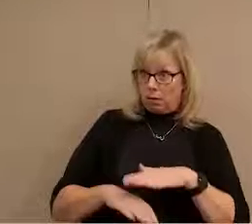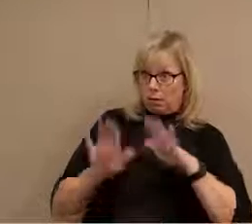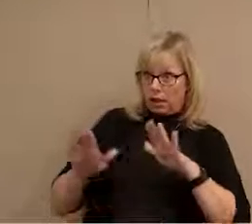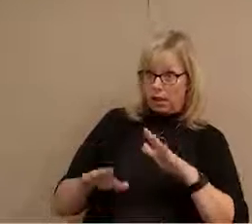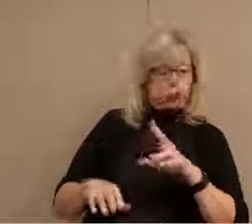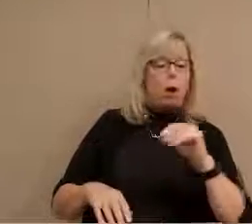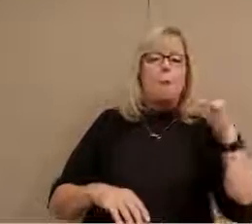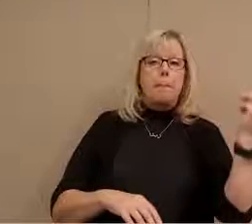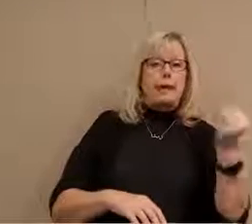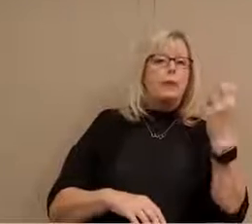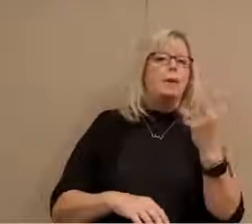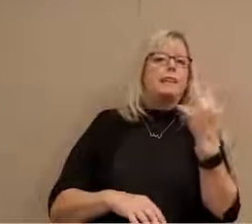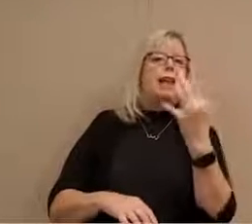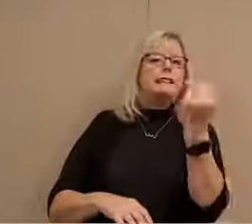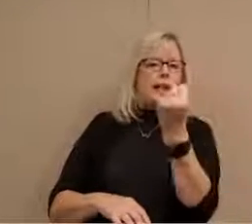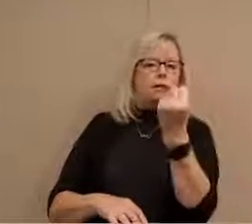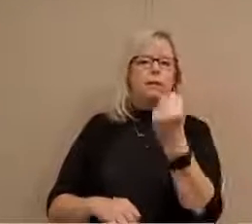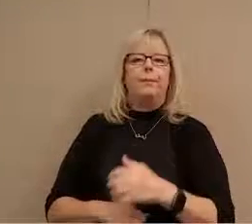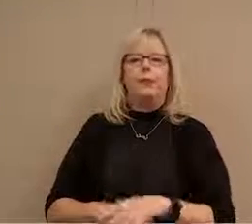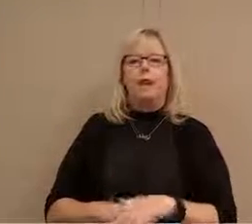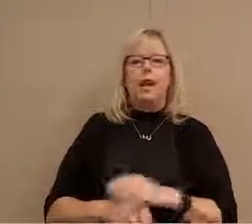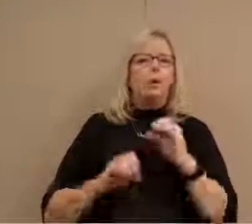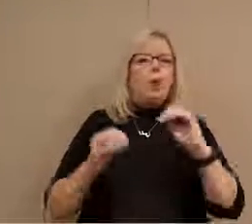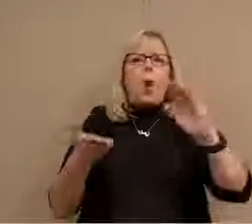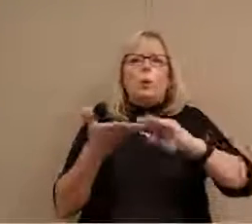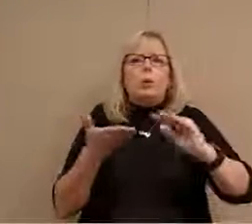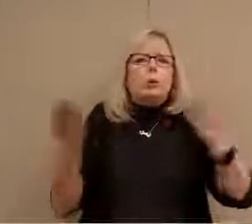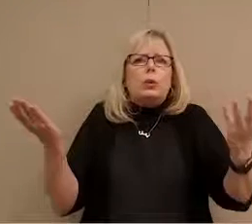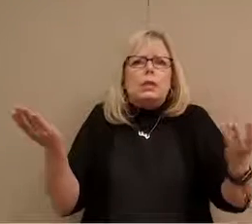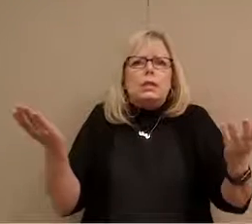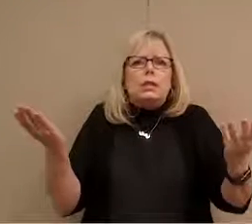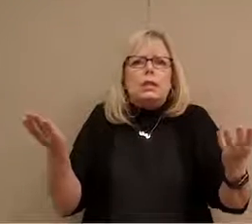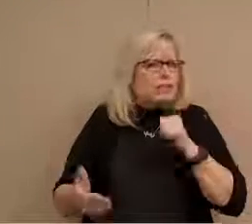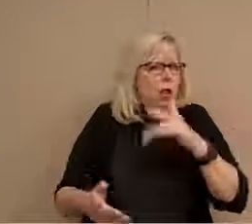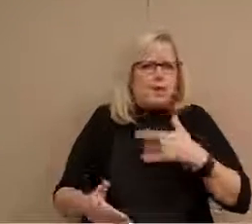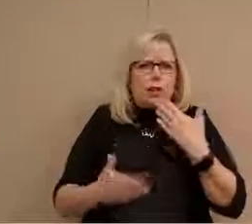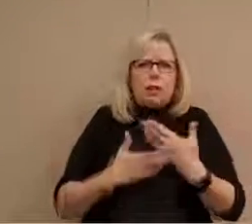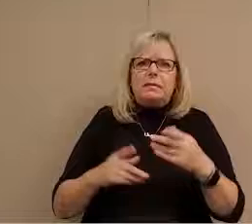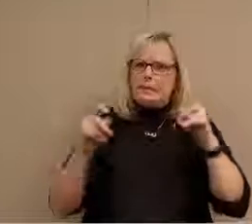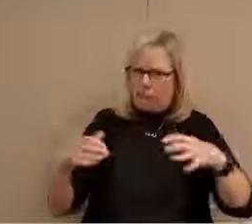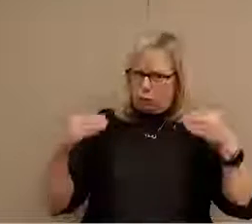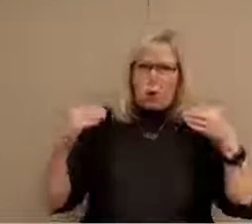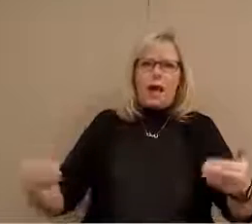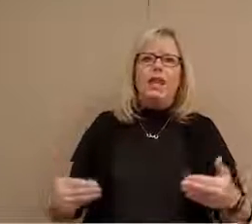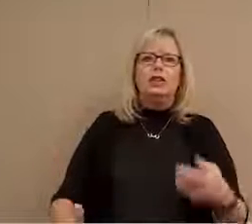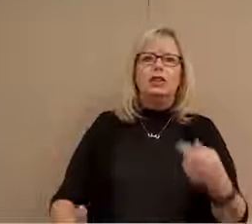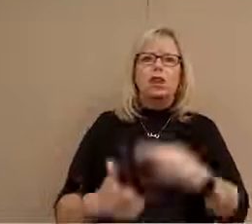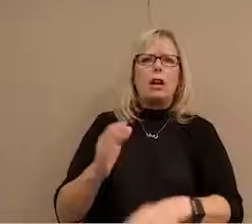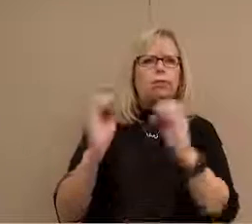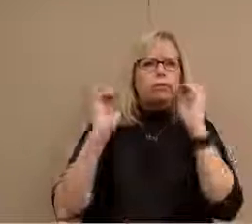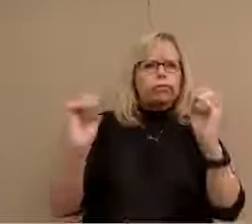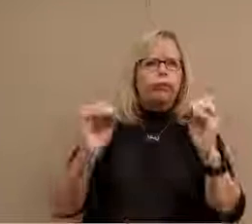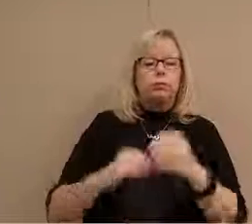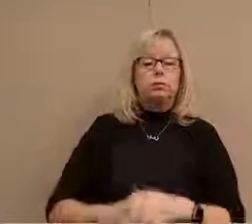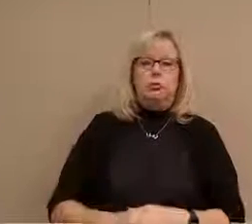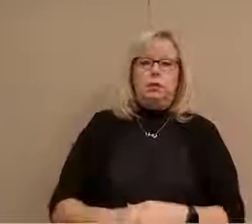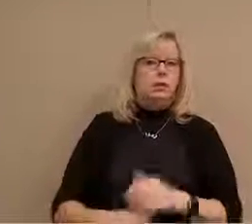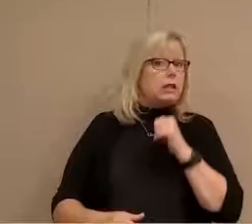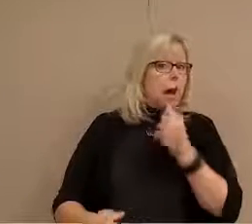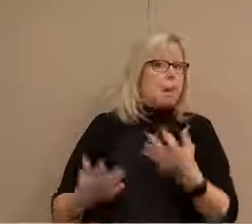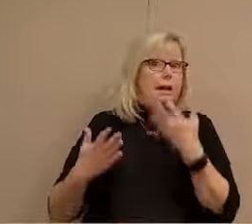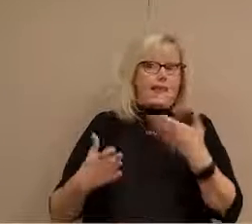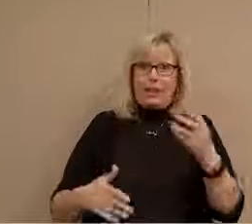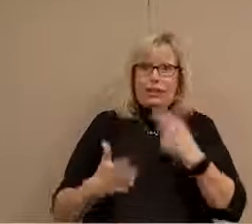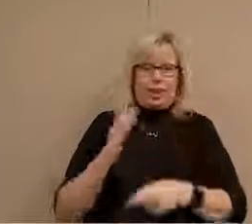can't remember. No, Monday, just Wednesday, Friday, Saturday. No excuse why. If you're not feeling good, go get tested. It's free. Not a lot of things are,